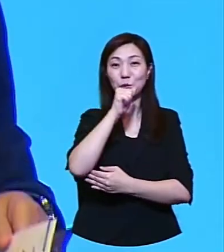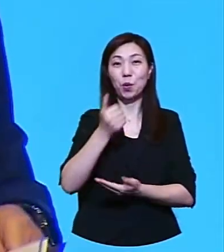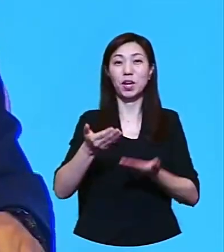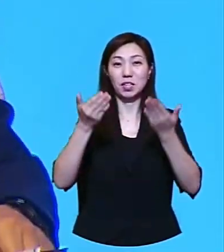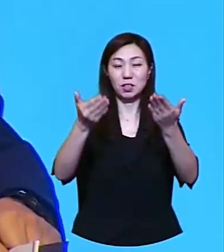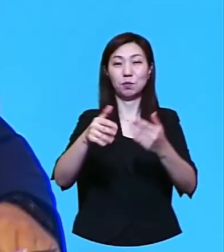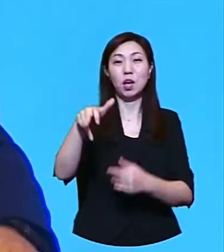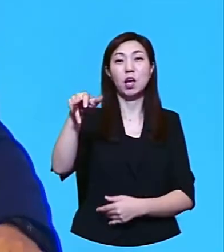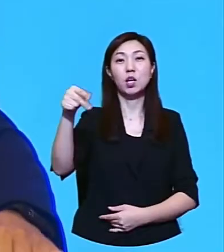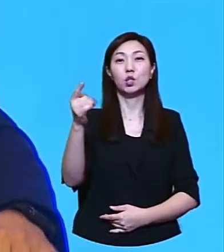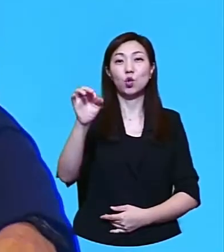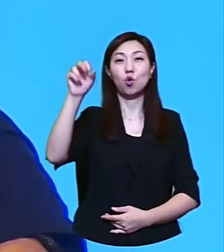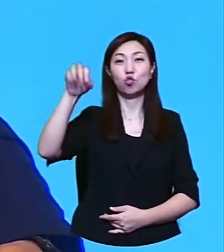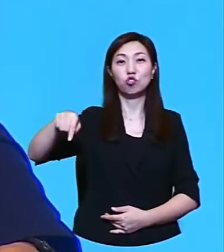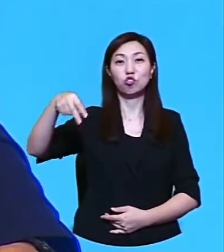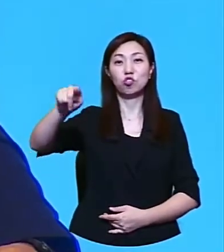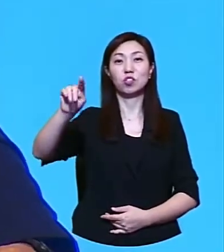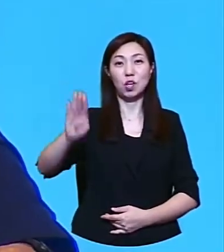yours.